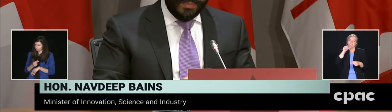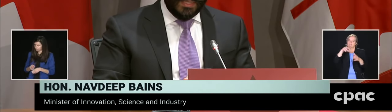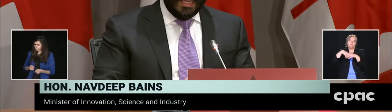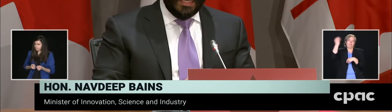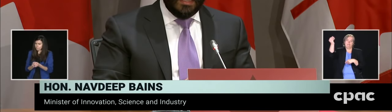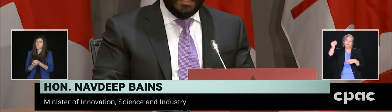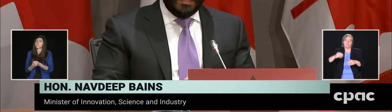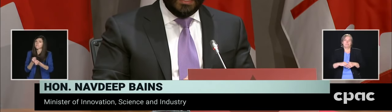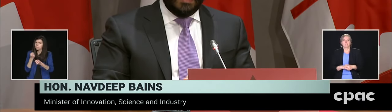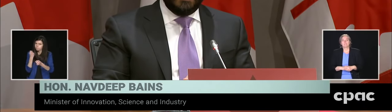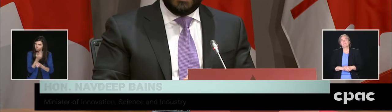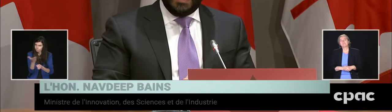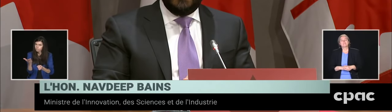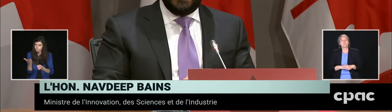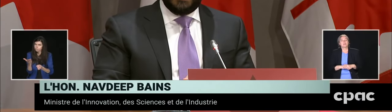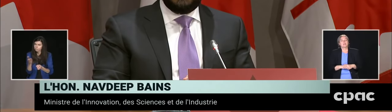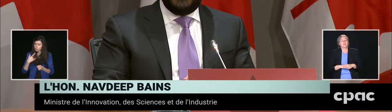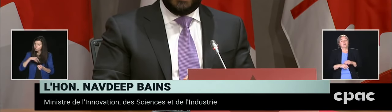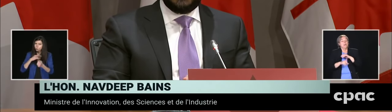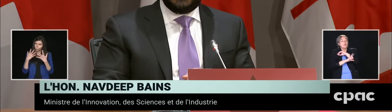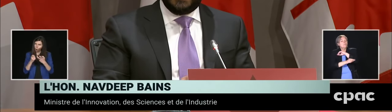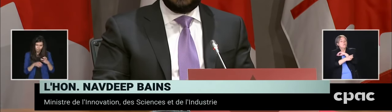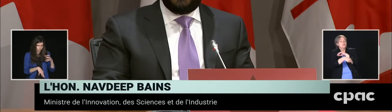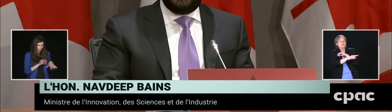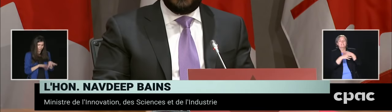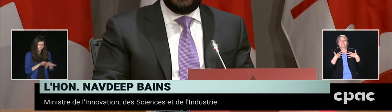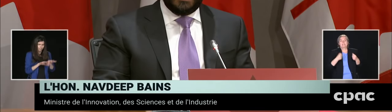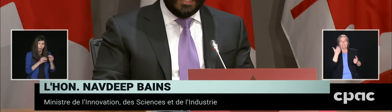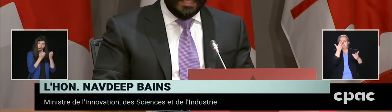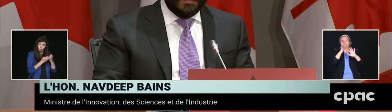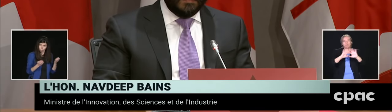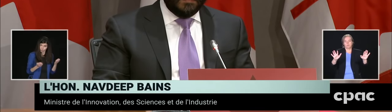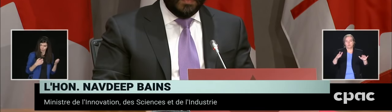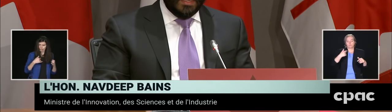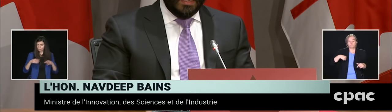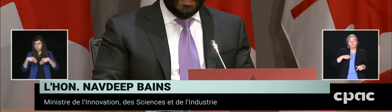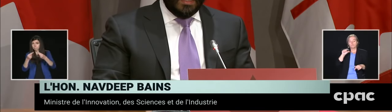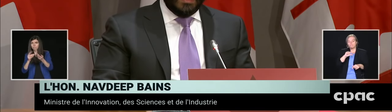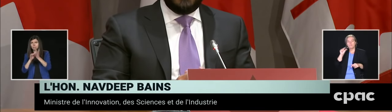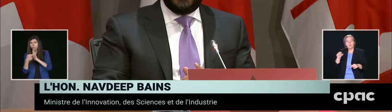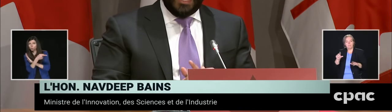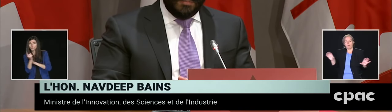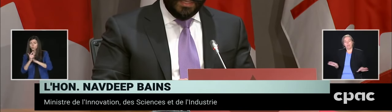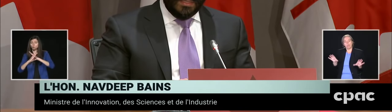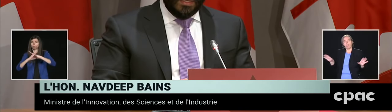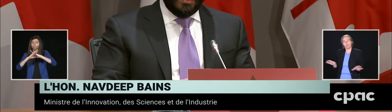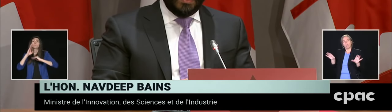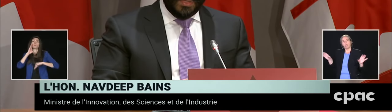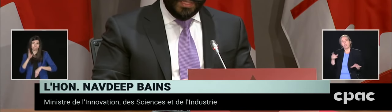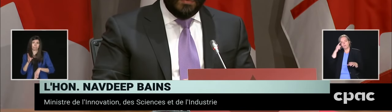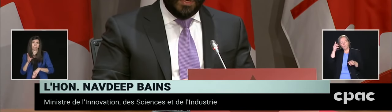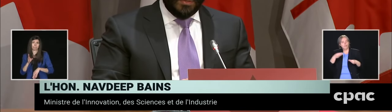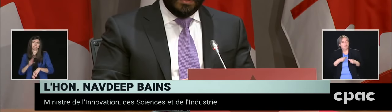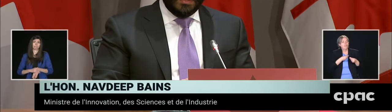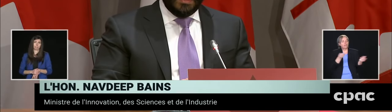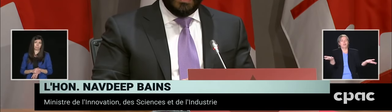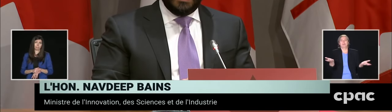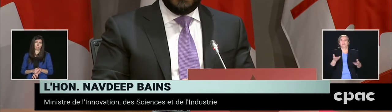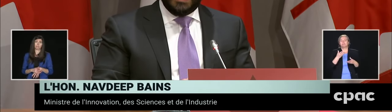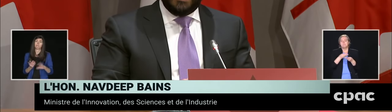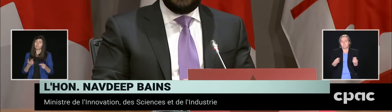the equipment they need to keep them safe in the fight against COVID-19. This is about helping those real-life